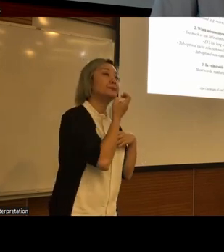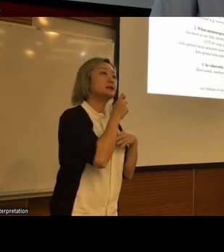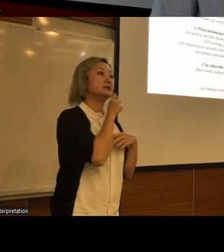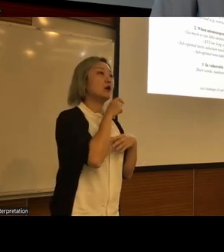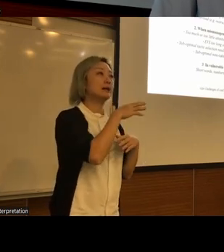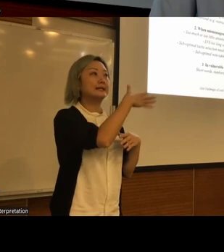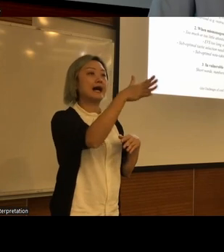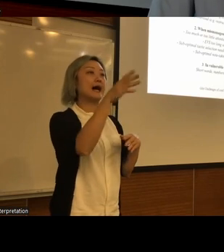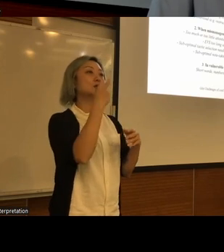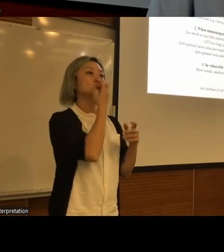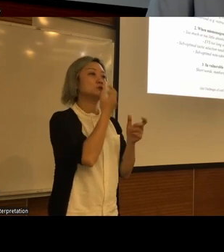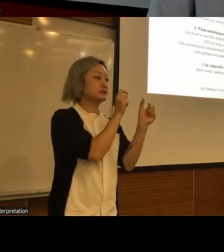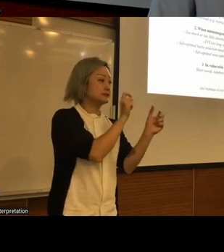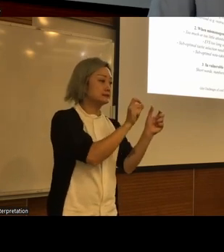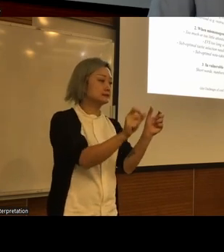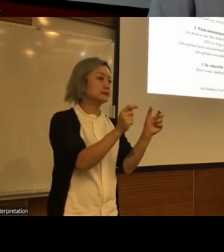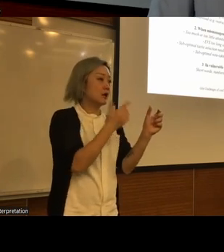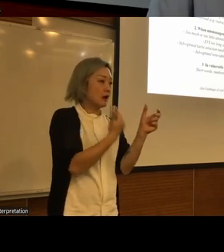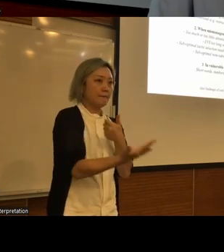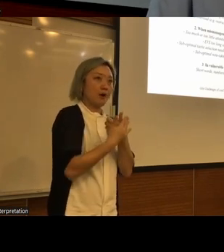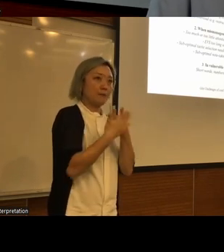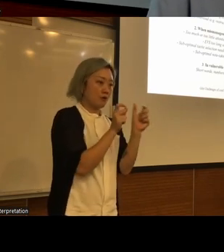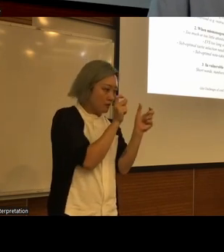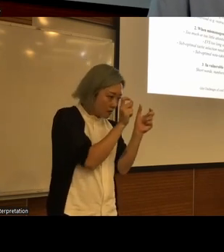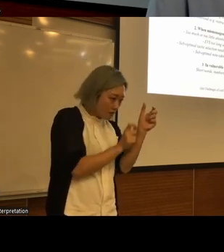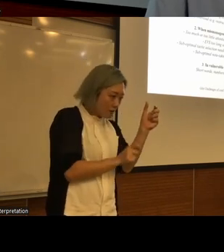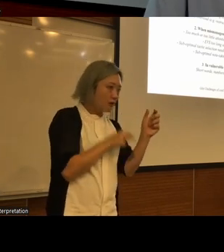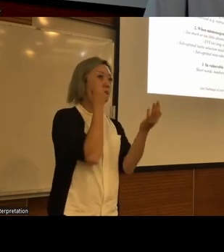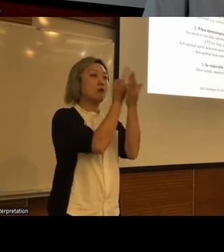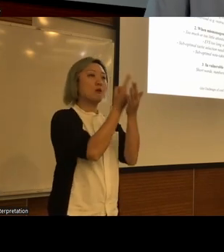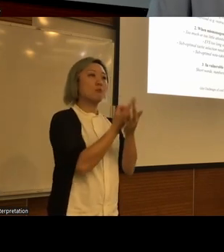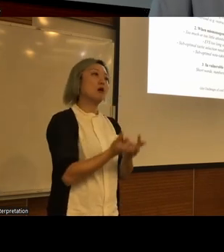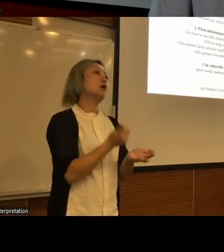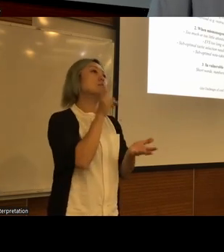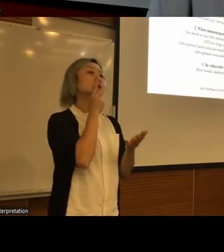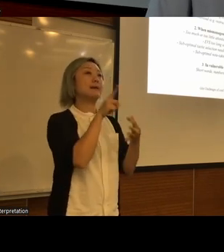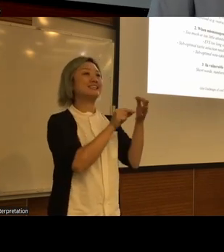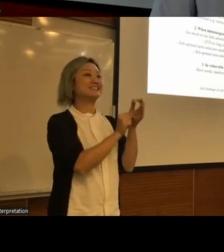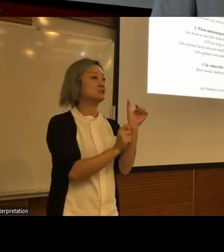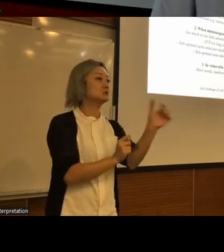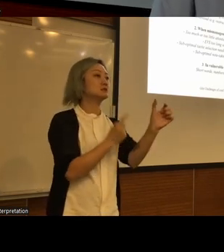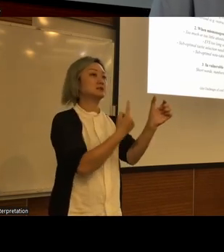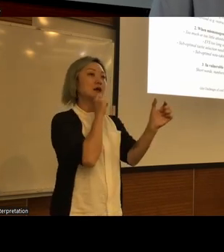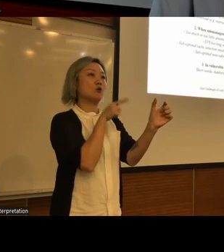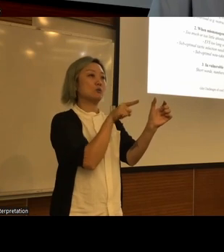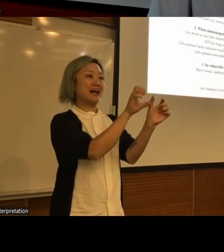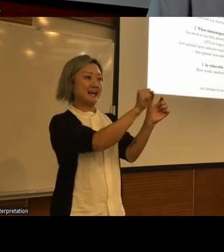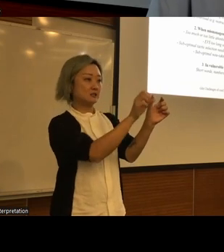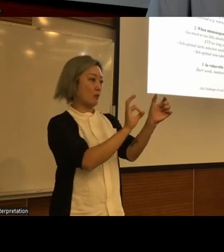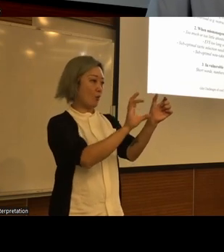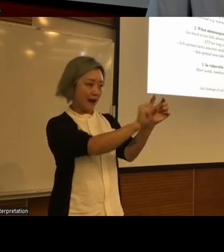agreement markers that would help you see whether it's singular, plural, the future, the past, etc.